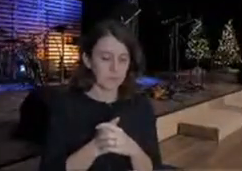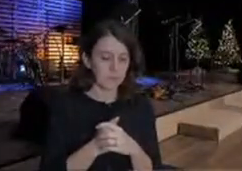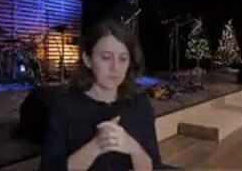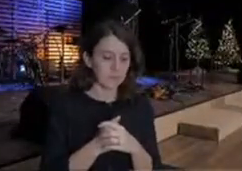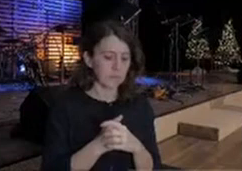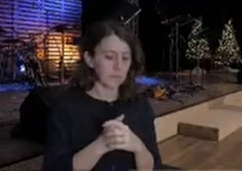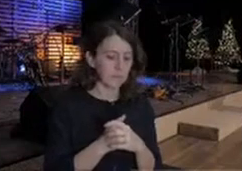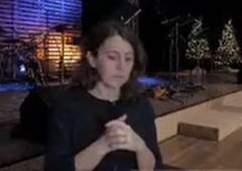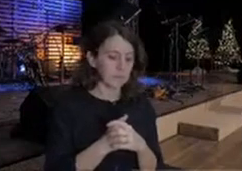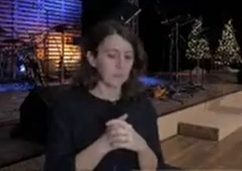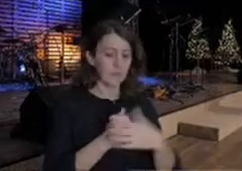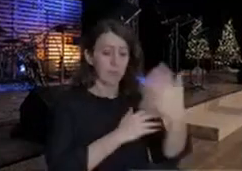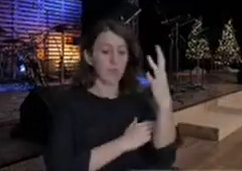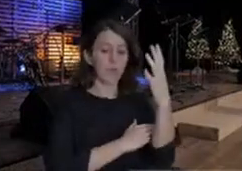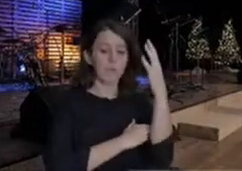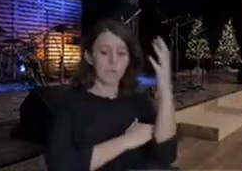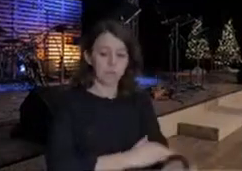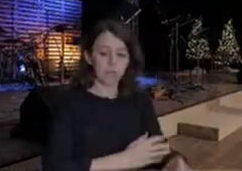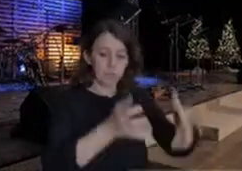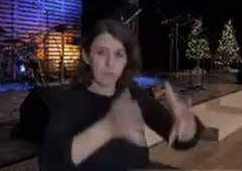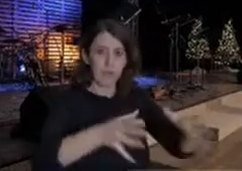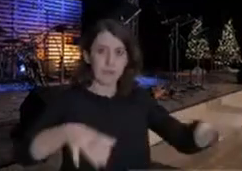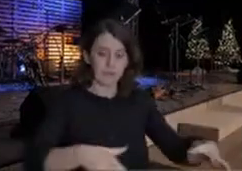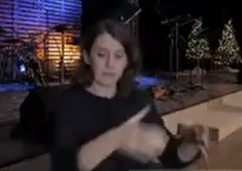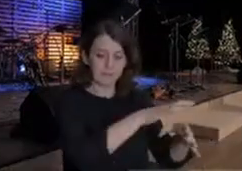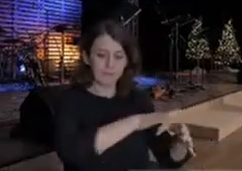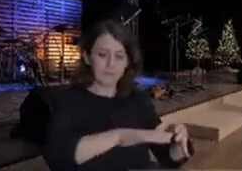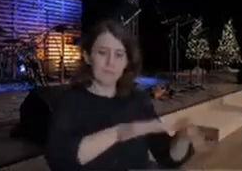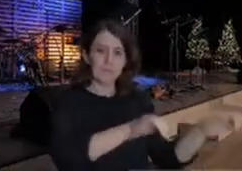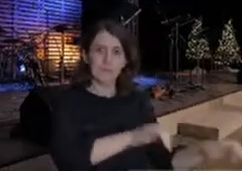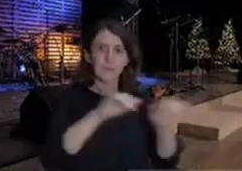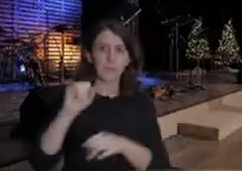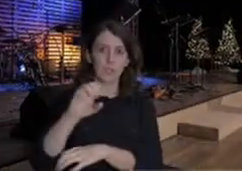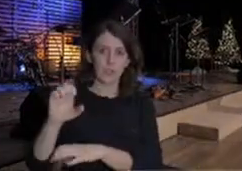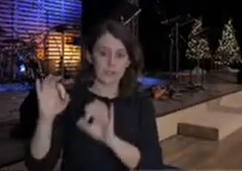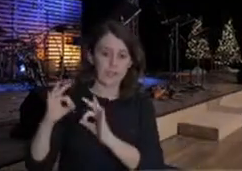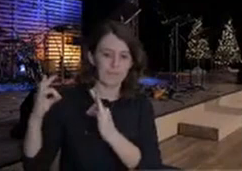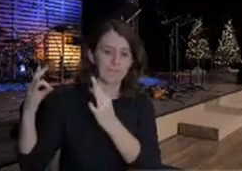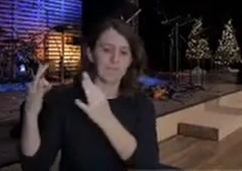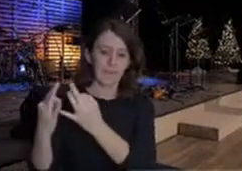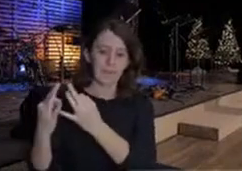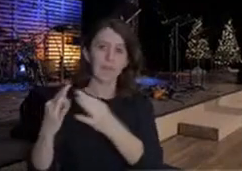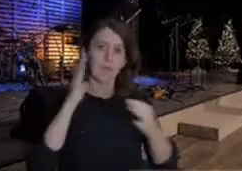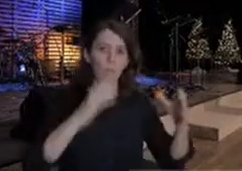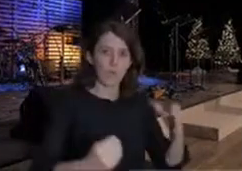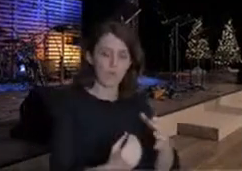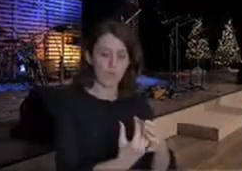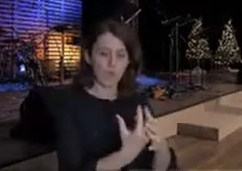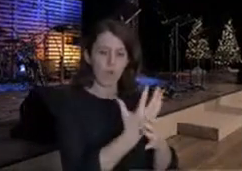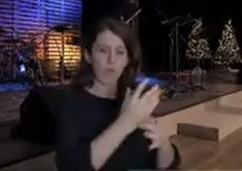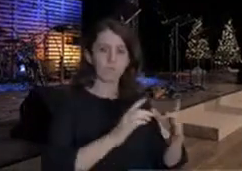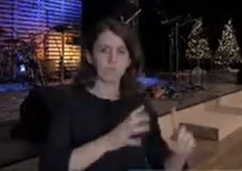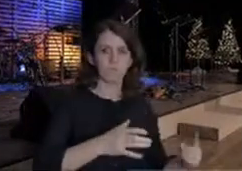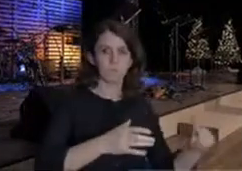Here's what we read. "A shoot will come up from the stump of Jesse. From his roots, a branch will